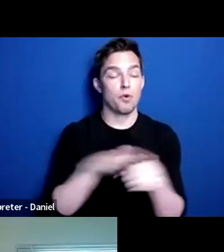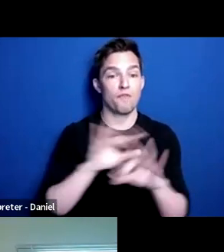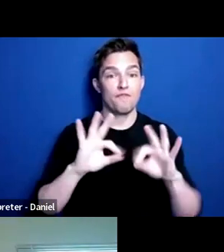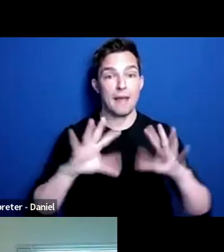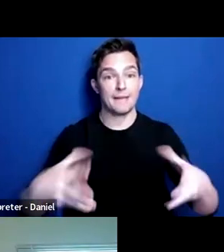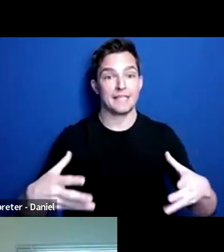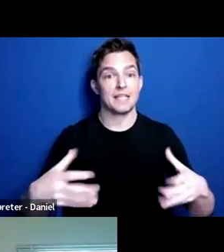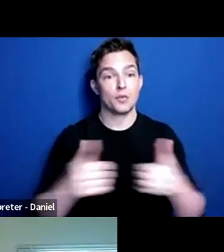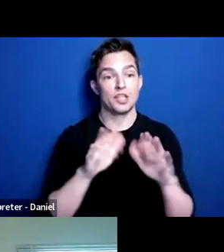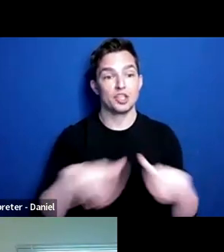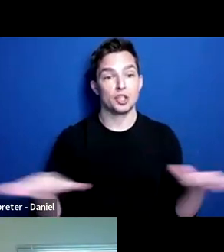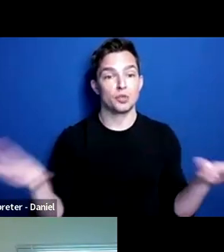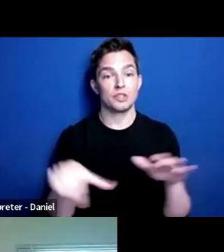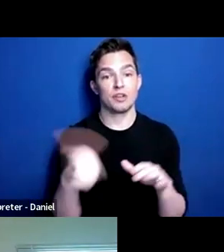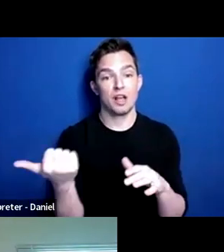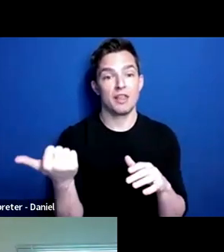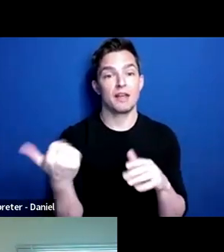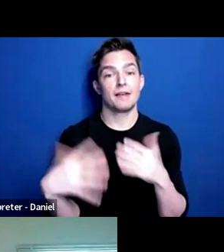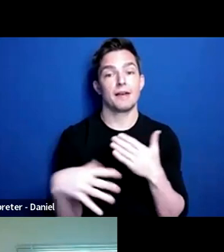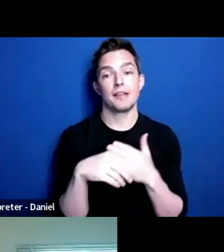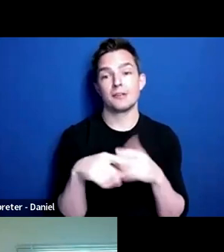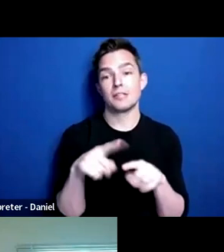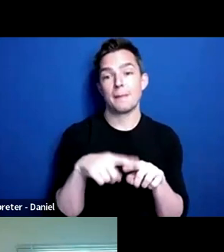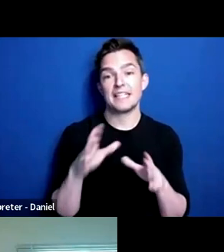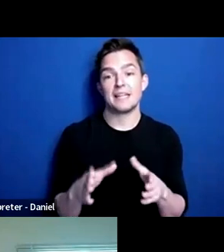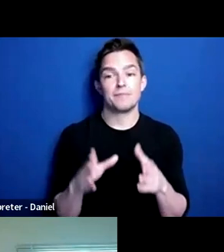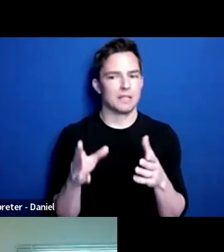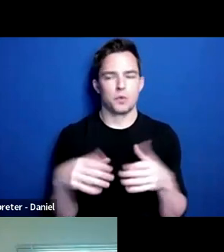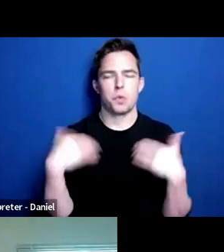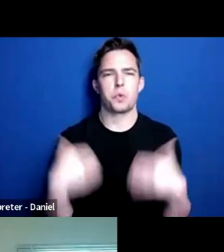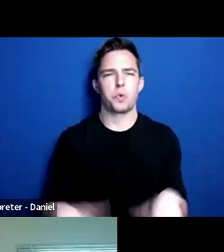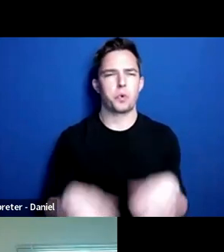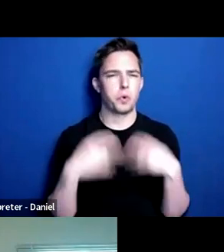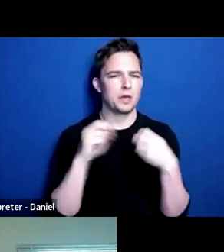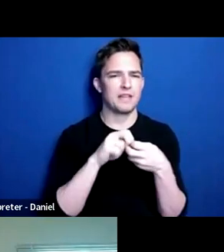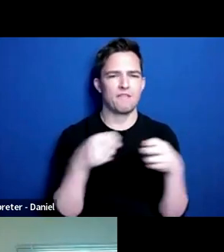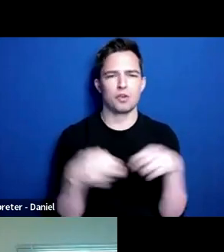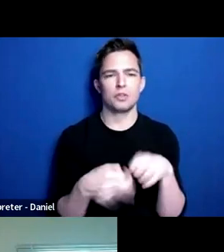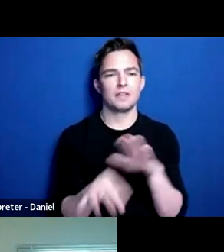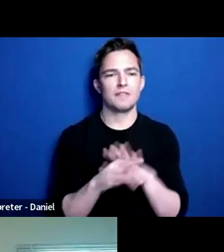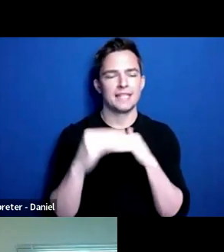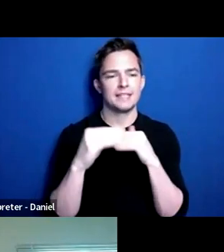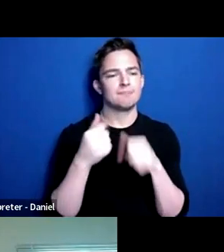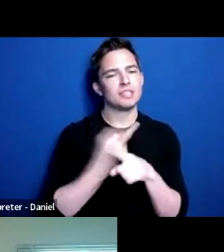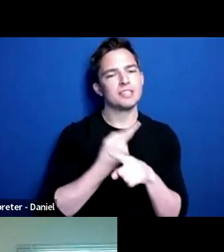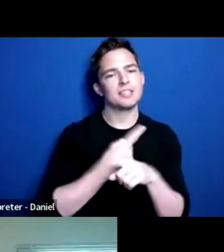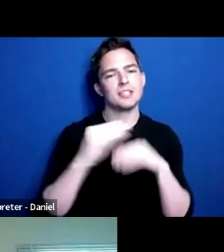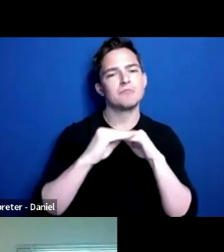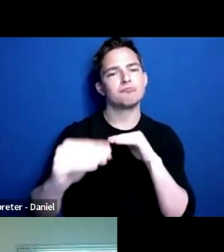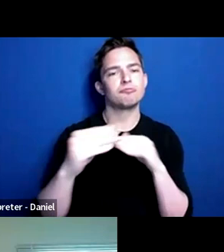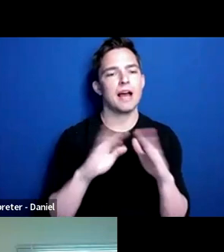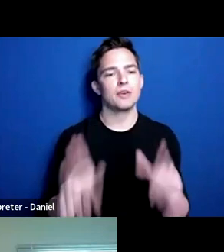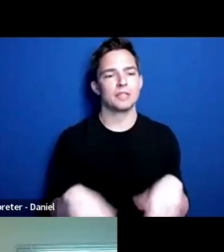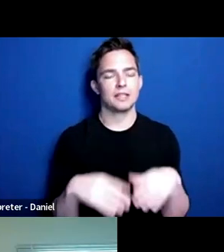family with children or other additional dependents, it is extremely difficult to find consistent housing that